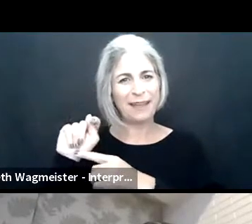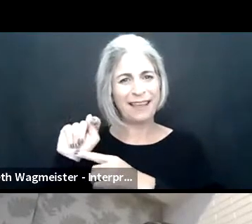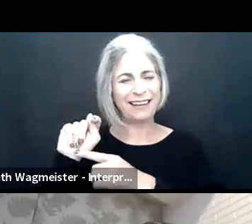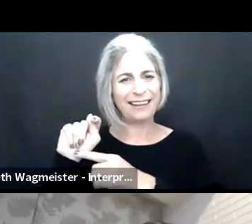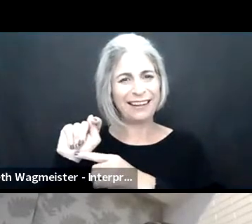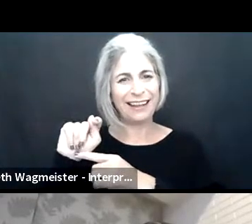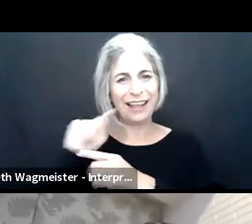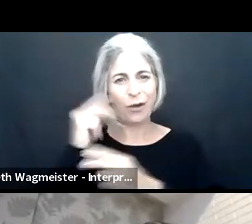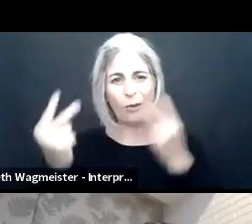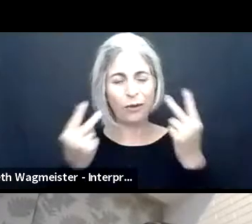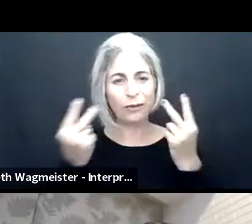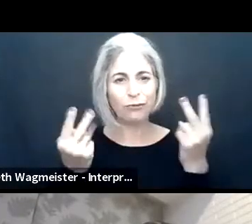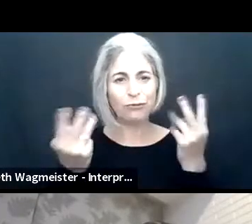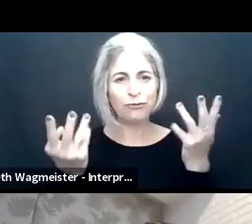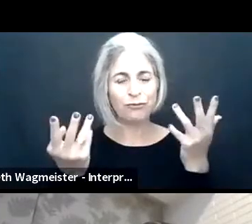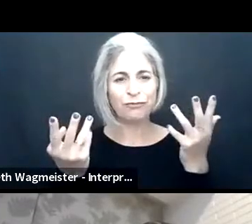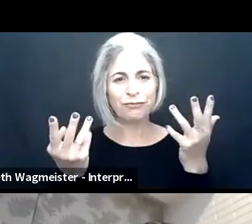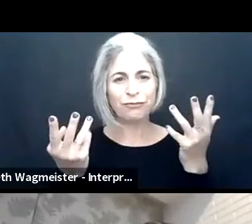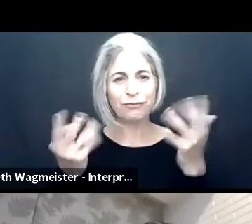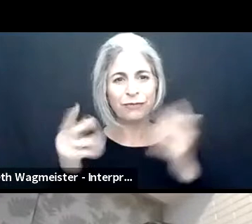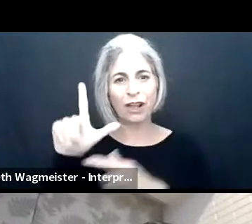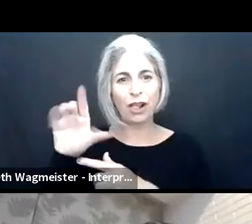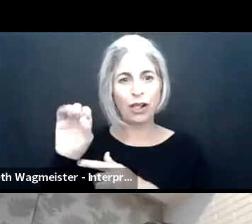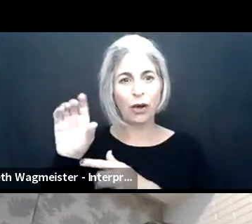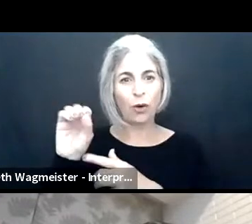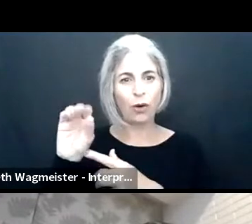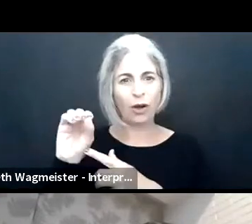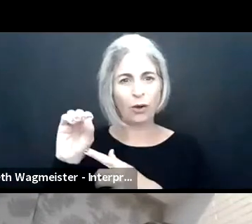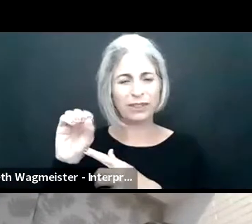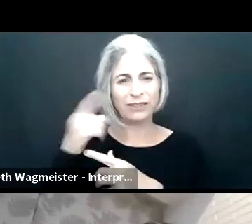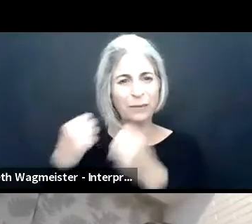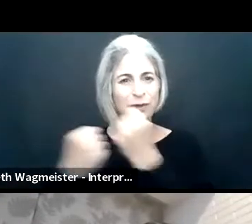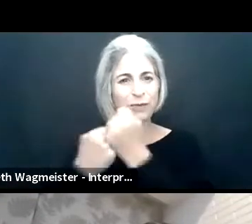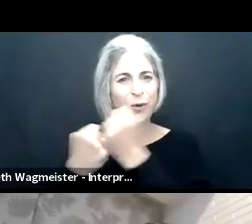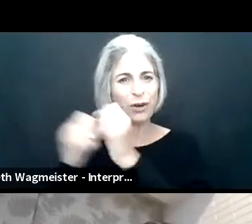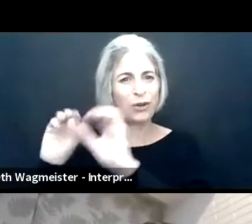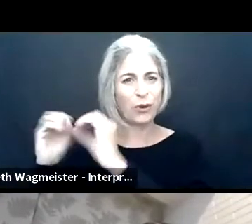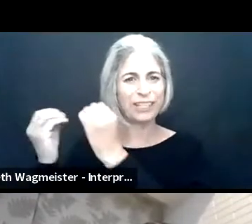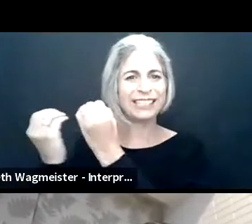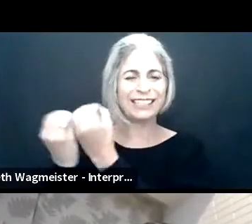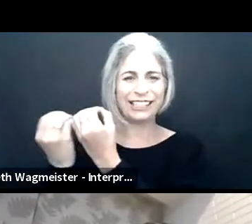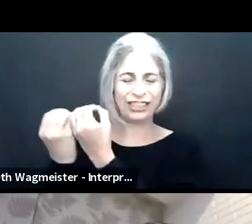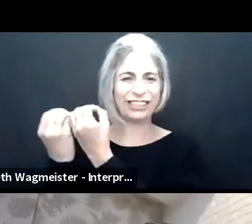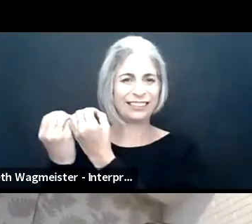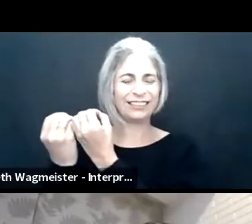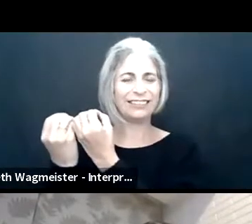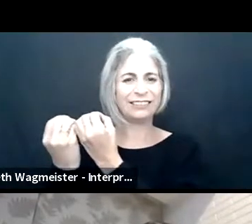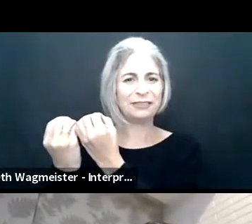We're reviewing logos from our supporting organizations.